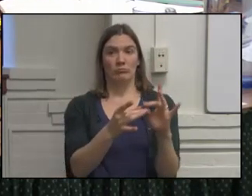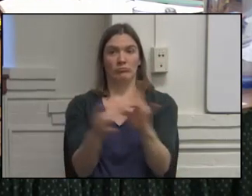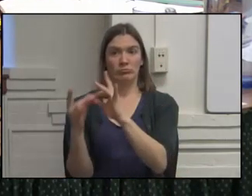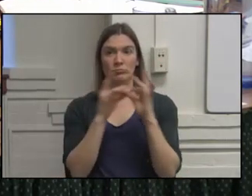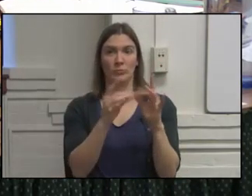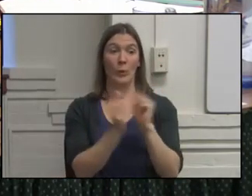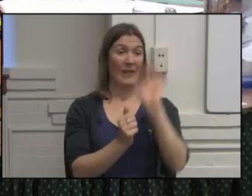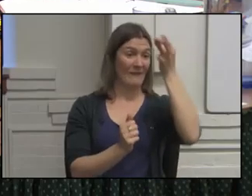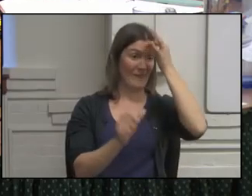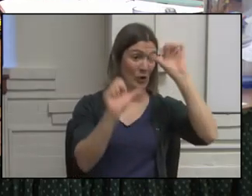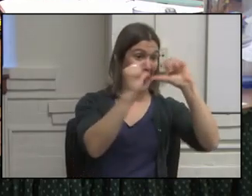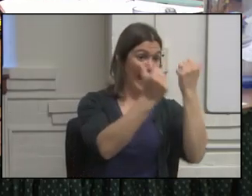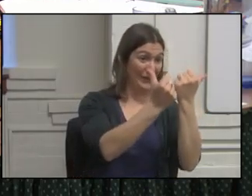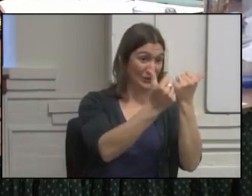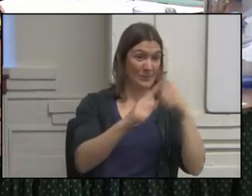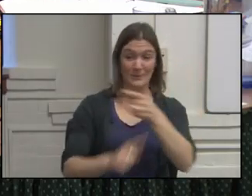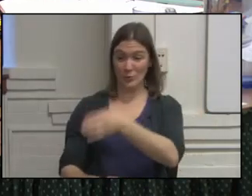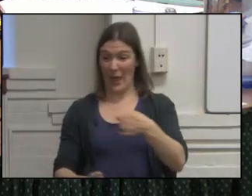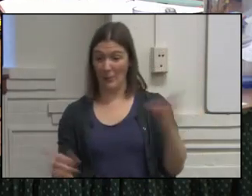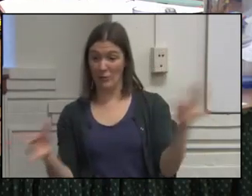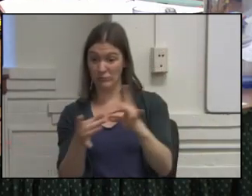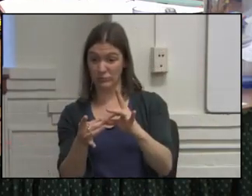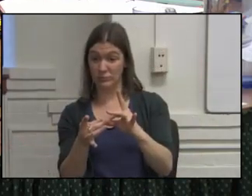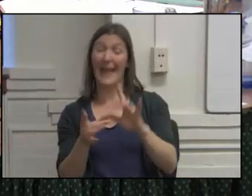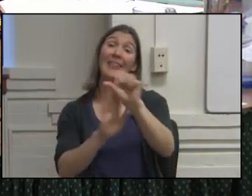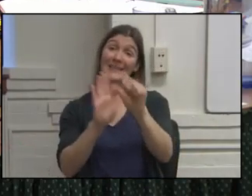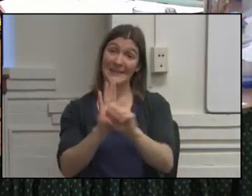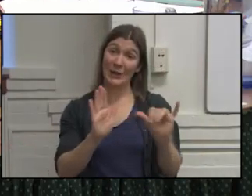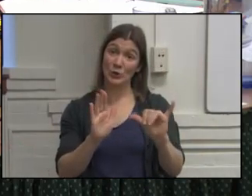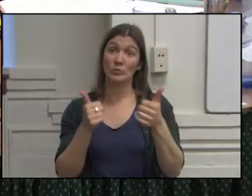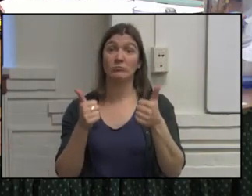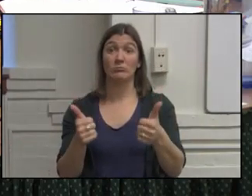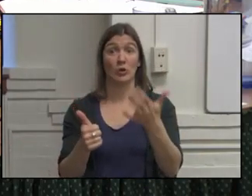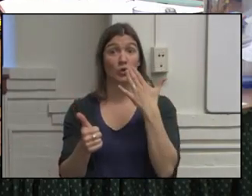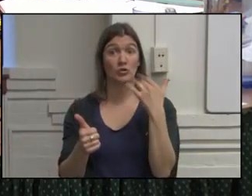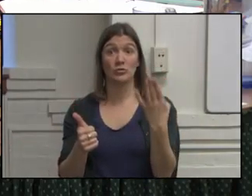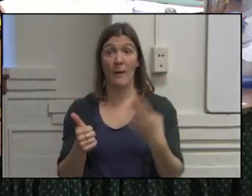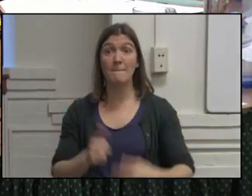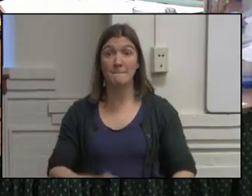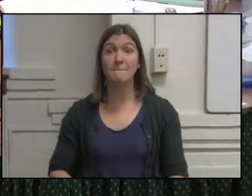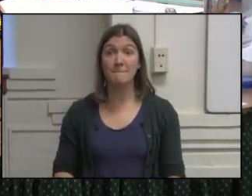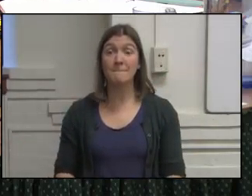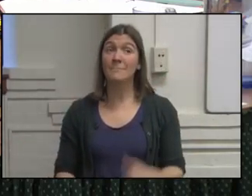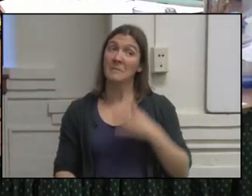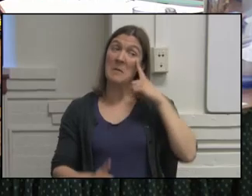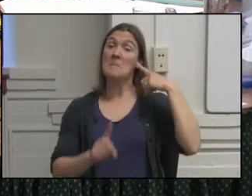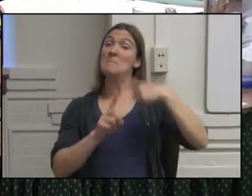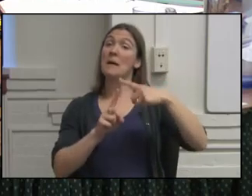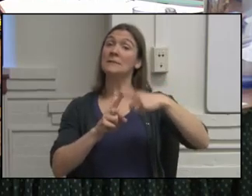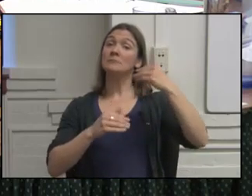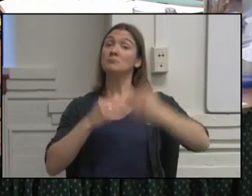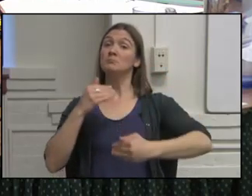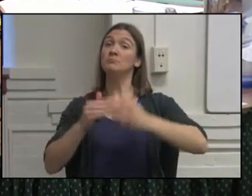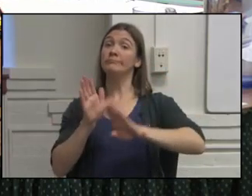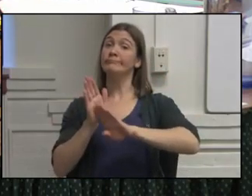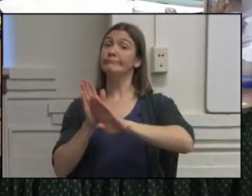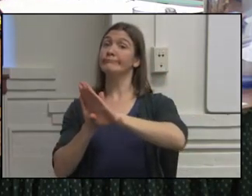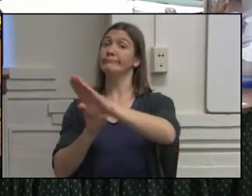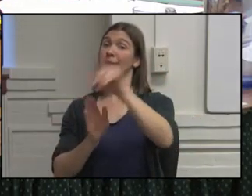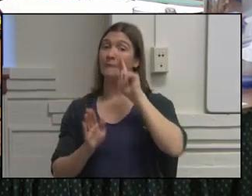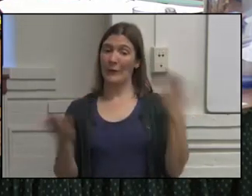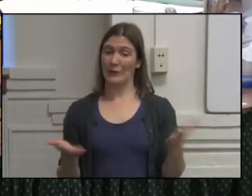with the federal agencies and state and local agencies, and it's a positive thing for